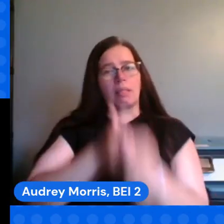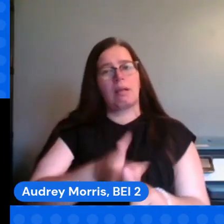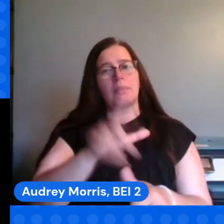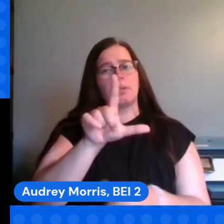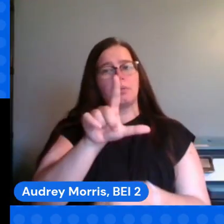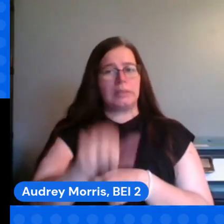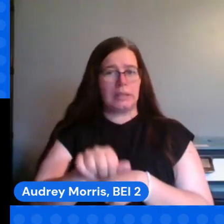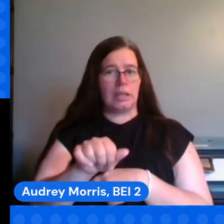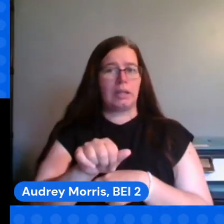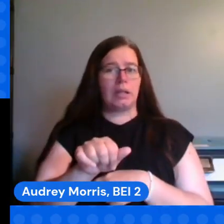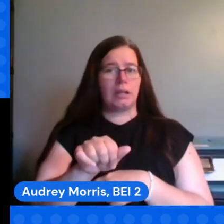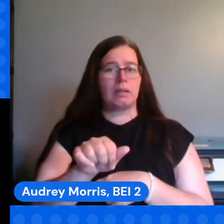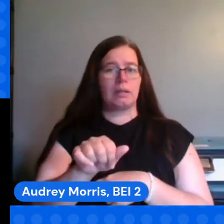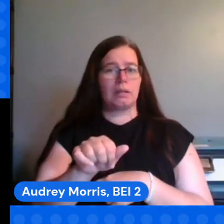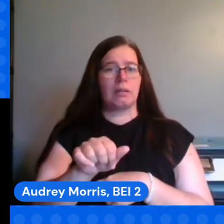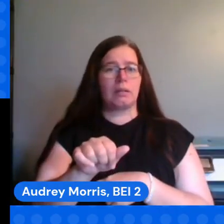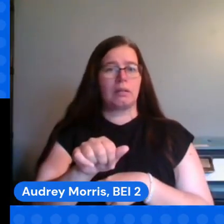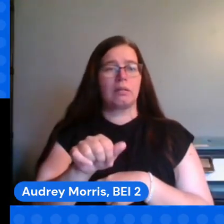Louisiana,